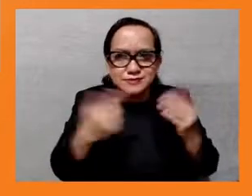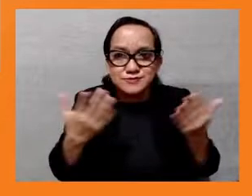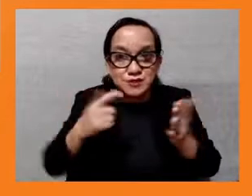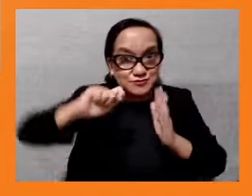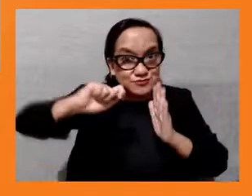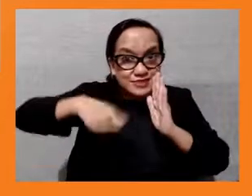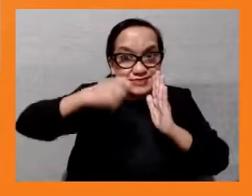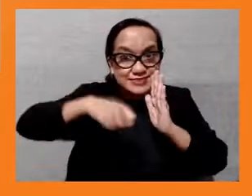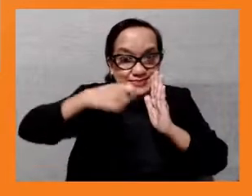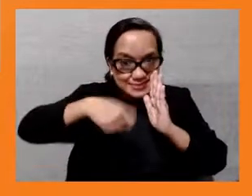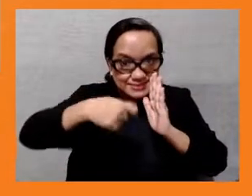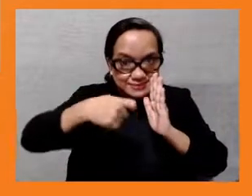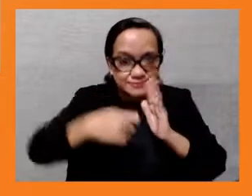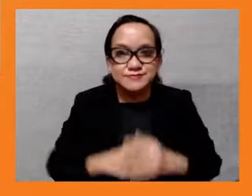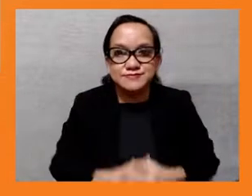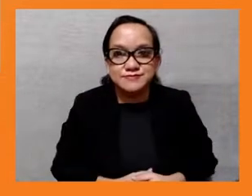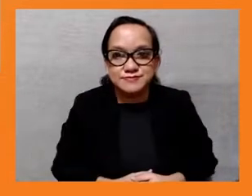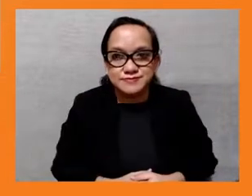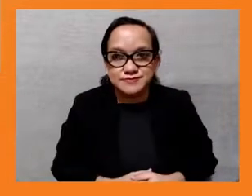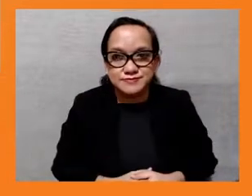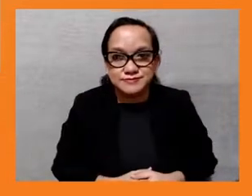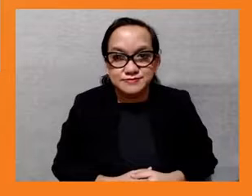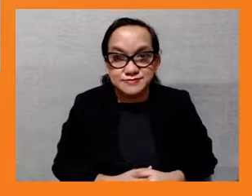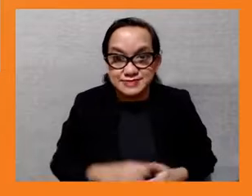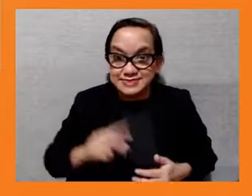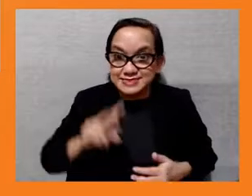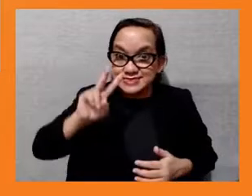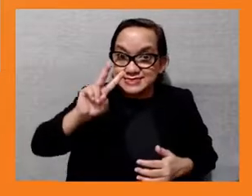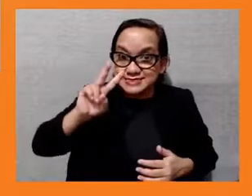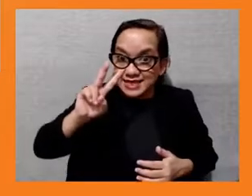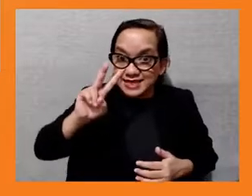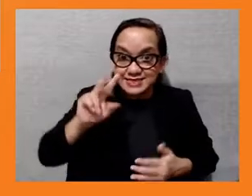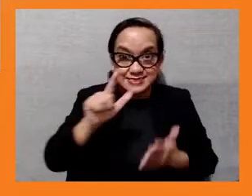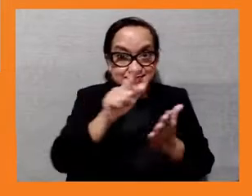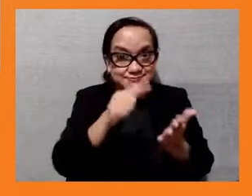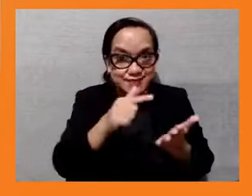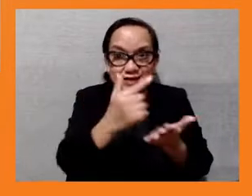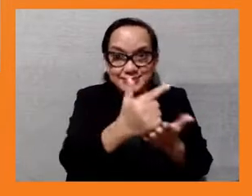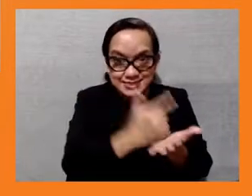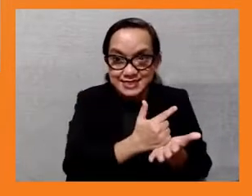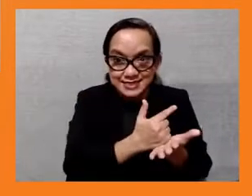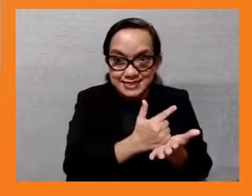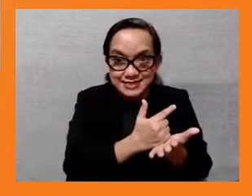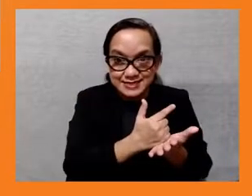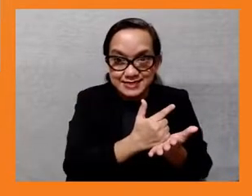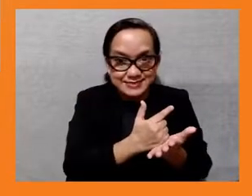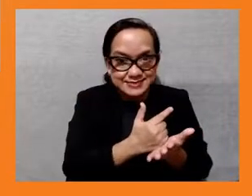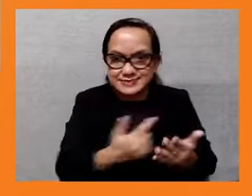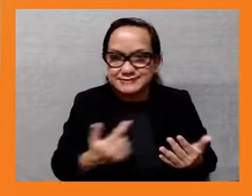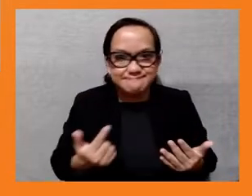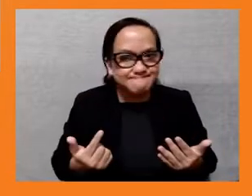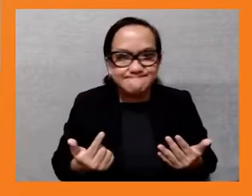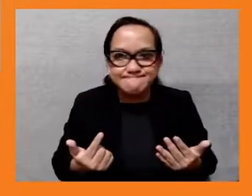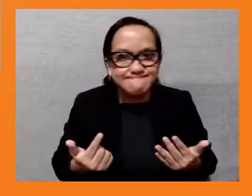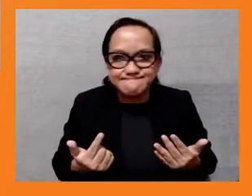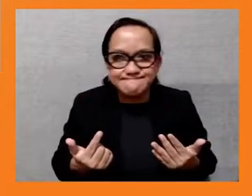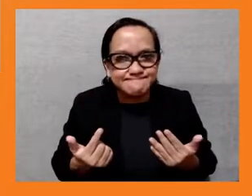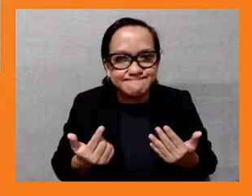at ADB's accountability mechanism. Now, with respect to projects being categorized as